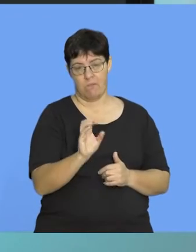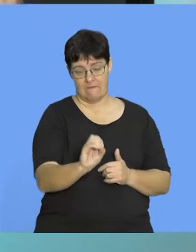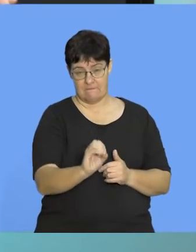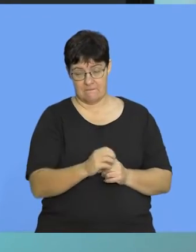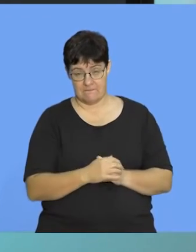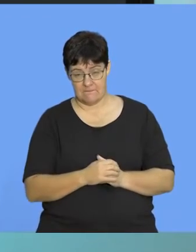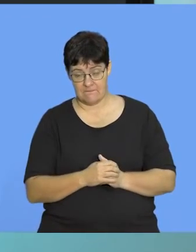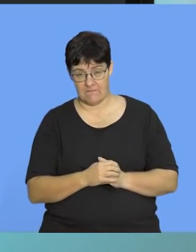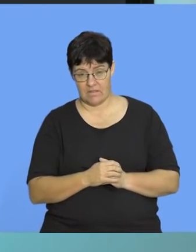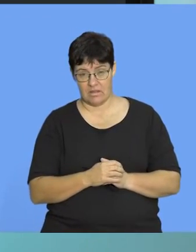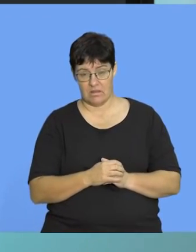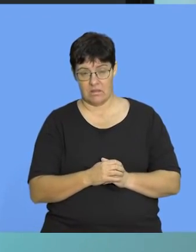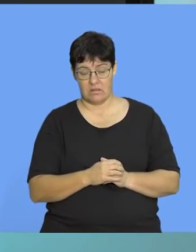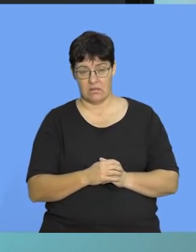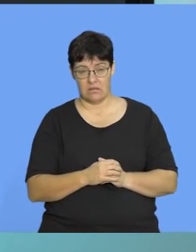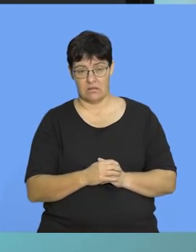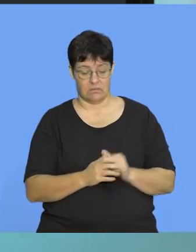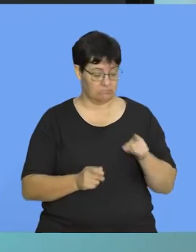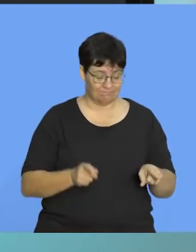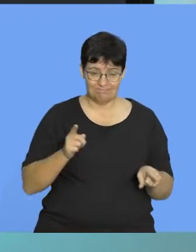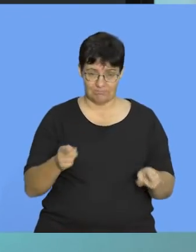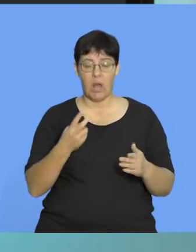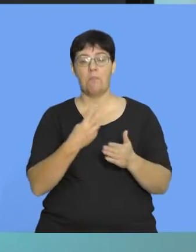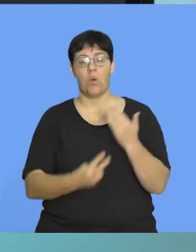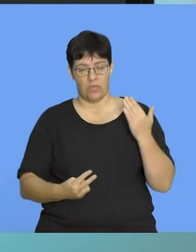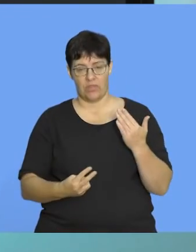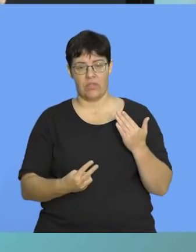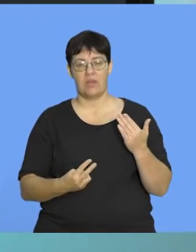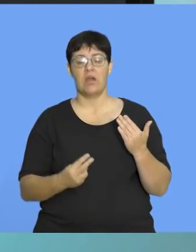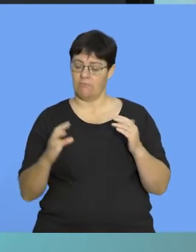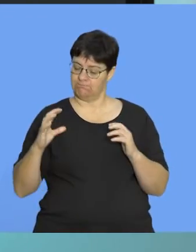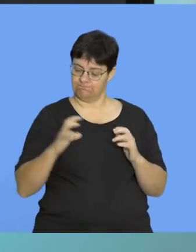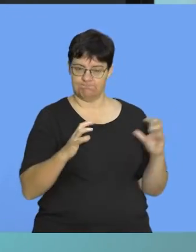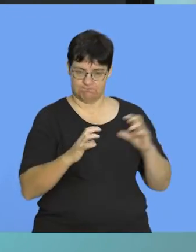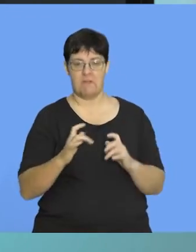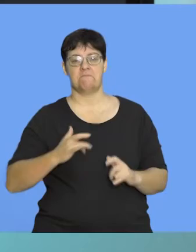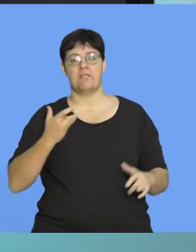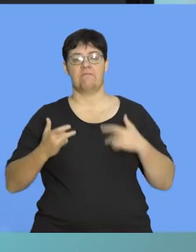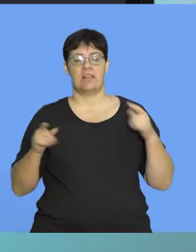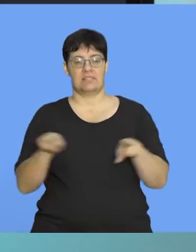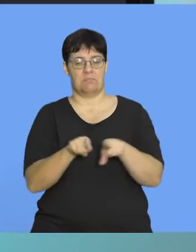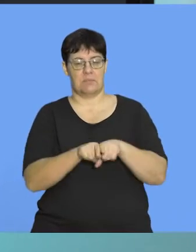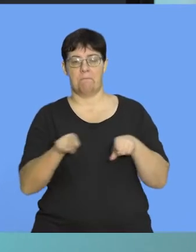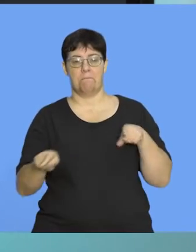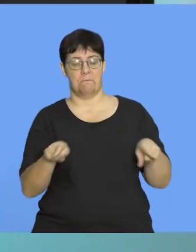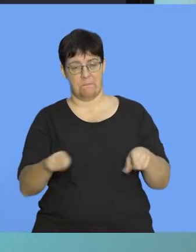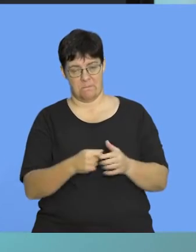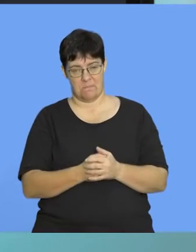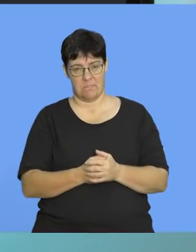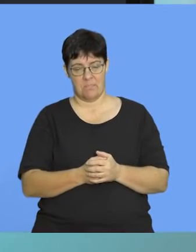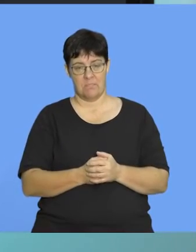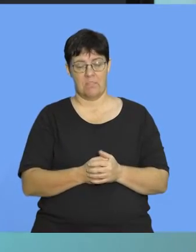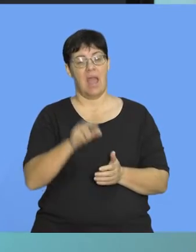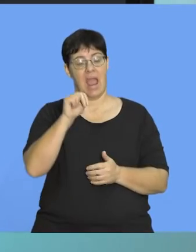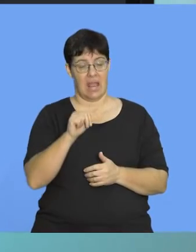And both objects, both mass pieces are feeling the same force.